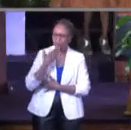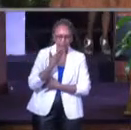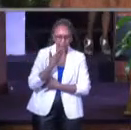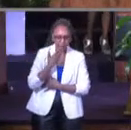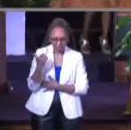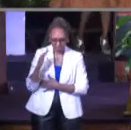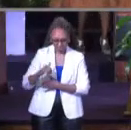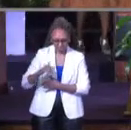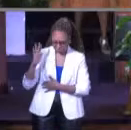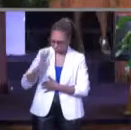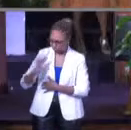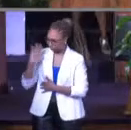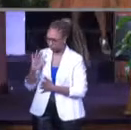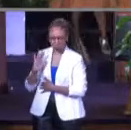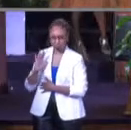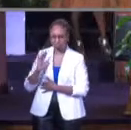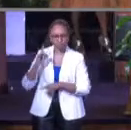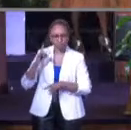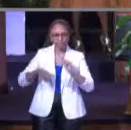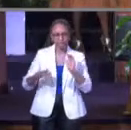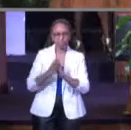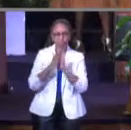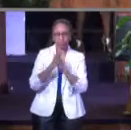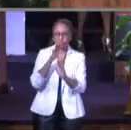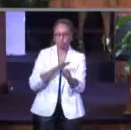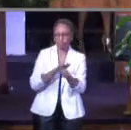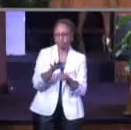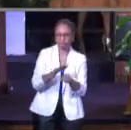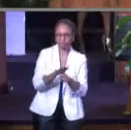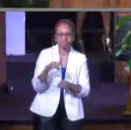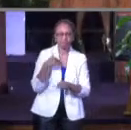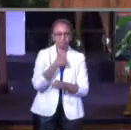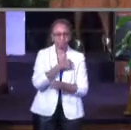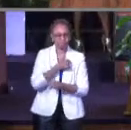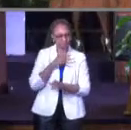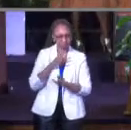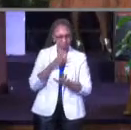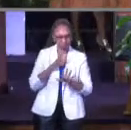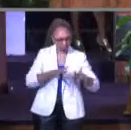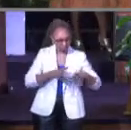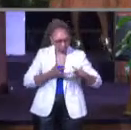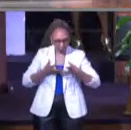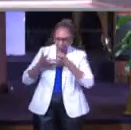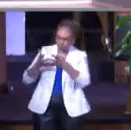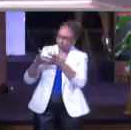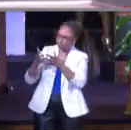than good. We can't praise you enough. We owe you everything.